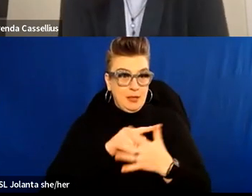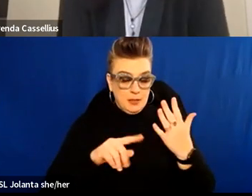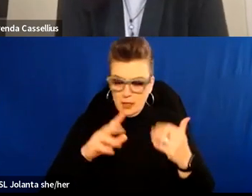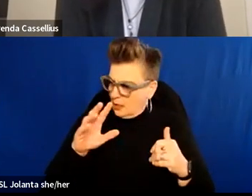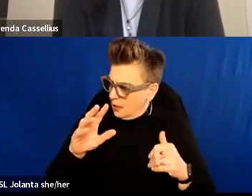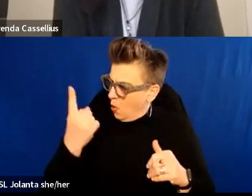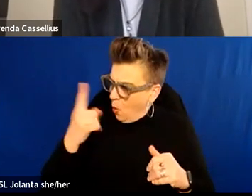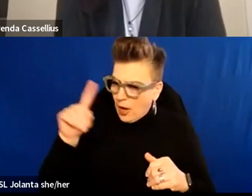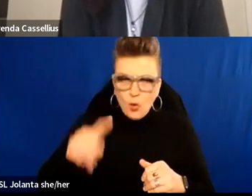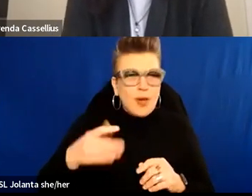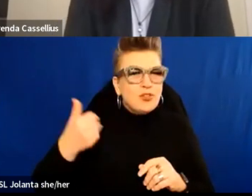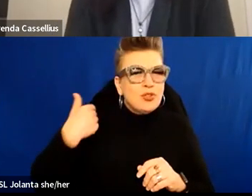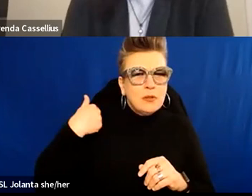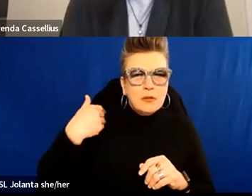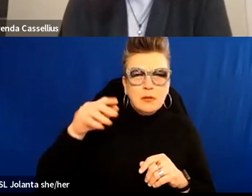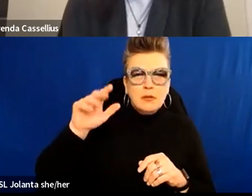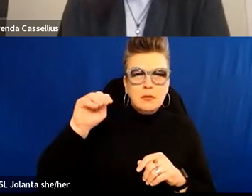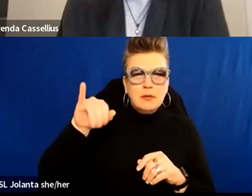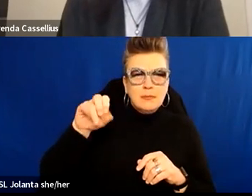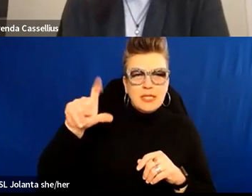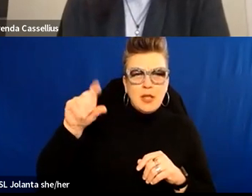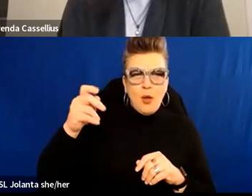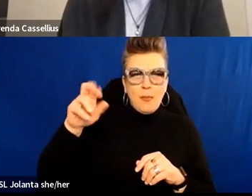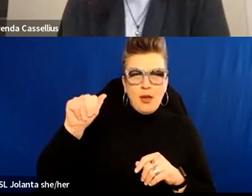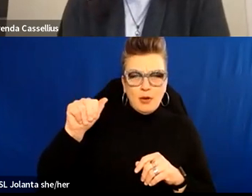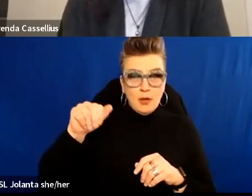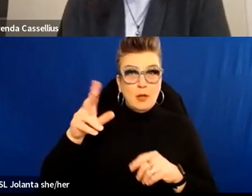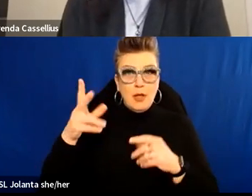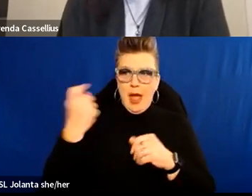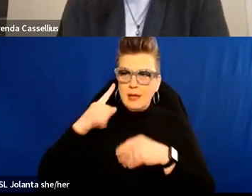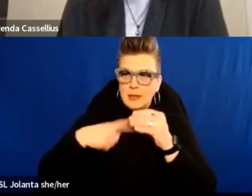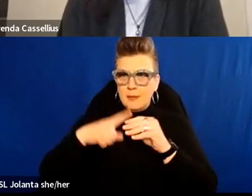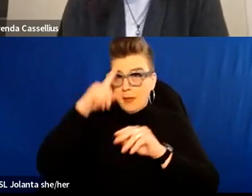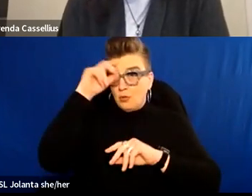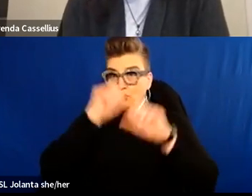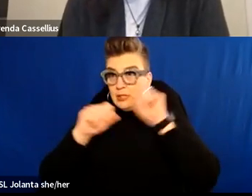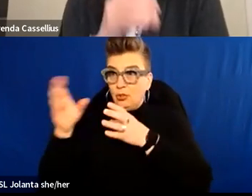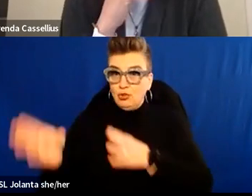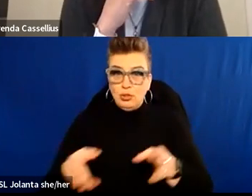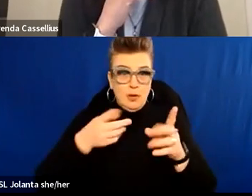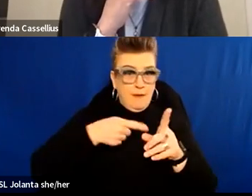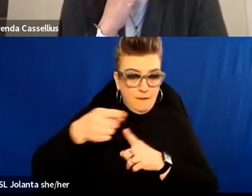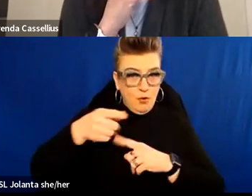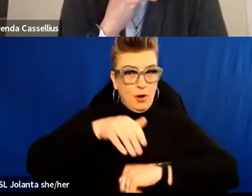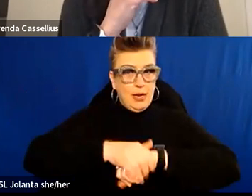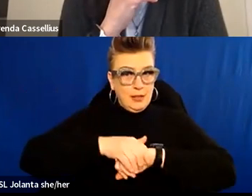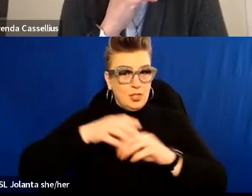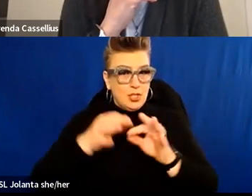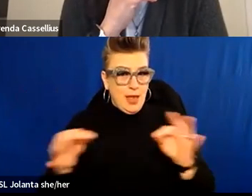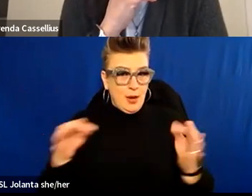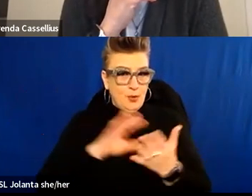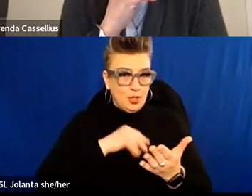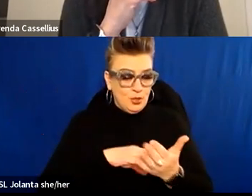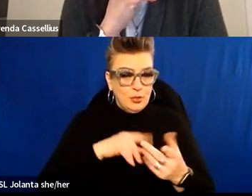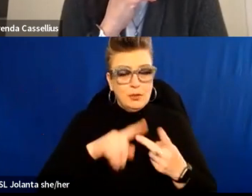lepera really thinking through what's the strategic plan for the office of english learners and we understand that heritage language programs world language